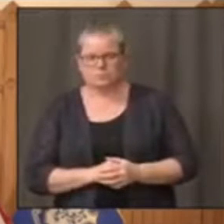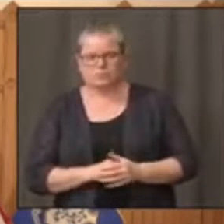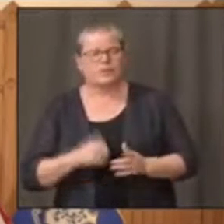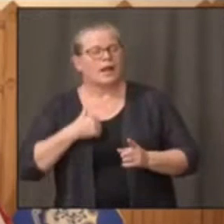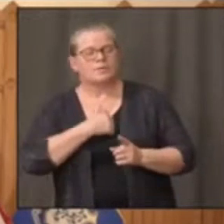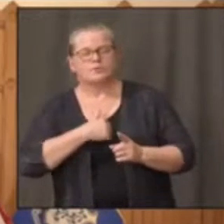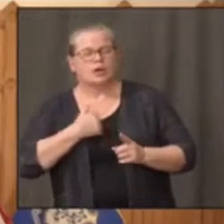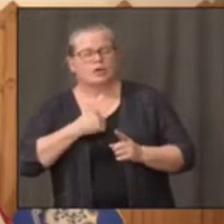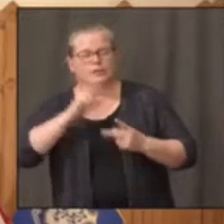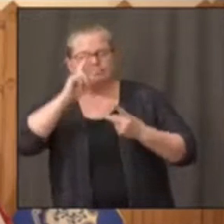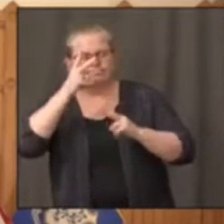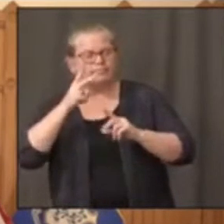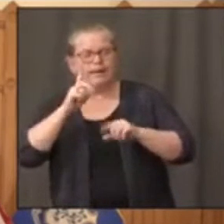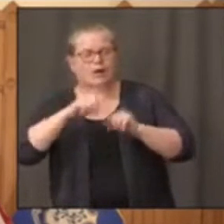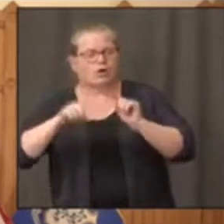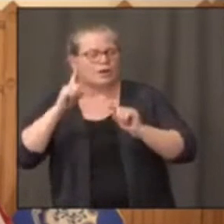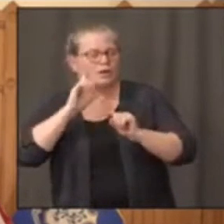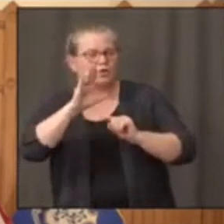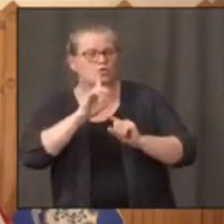sports?